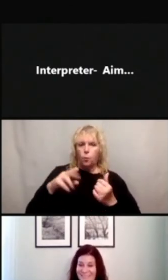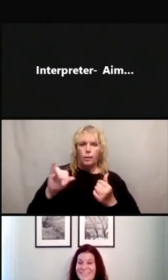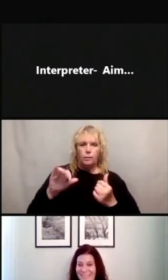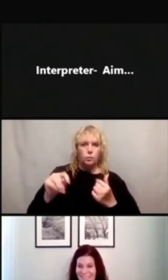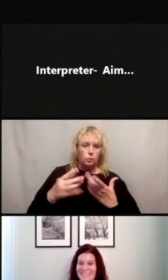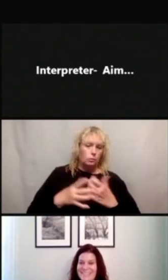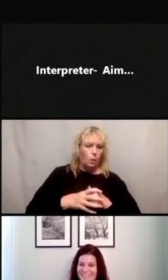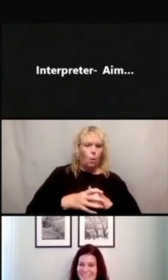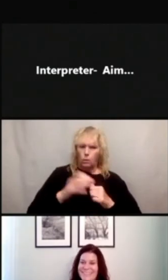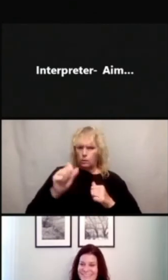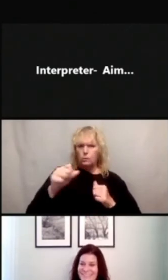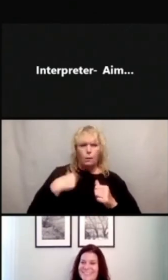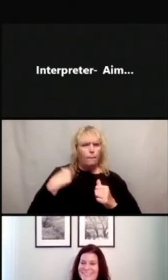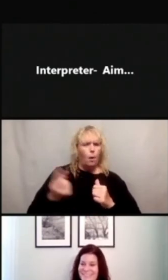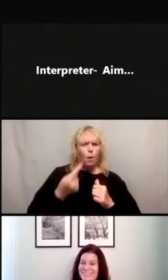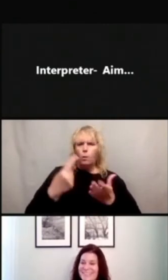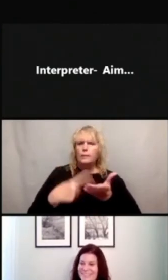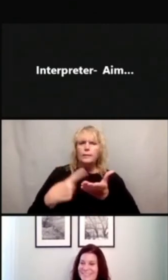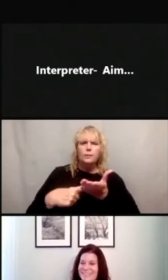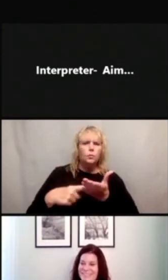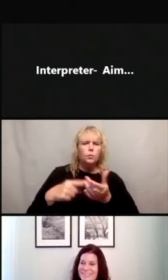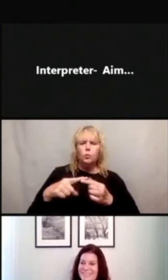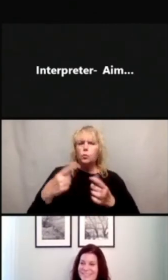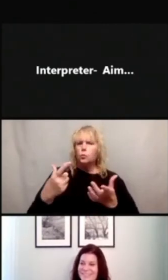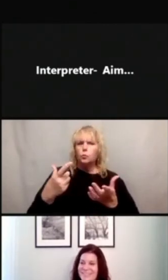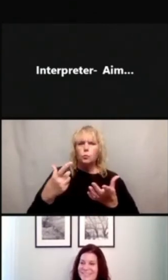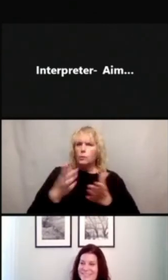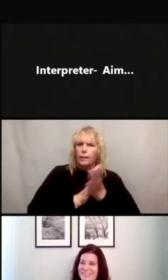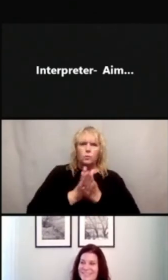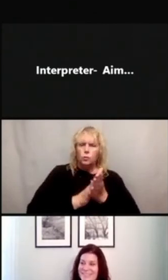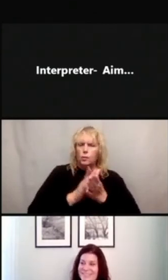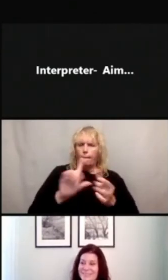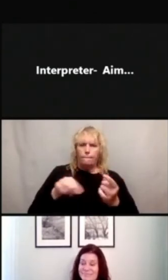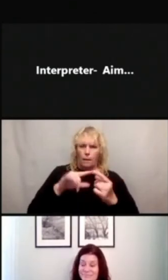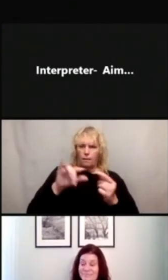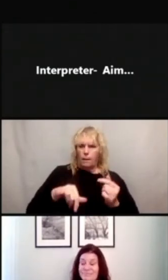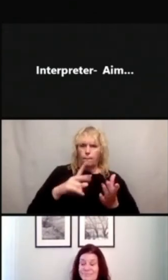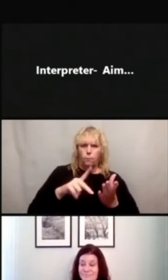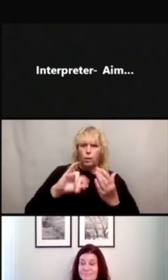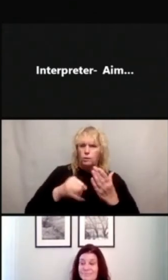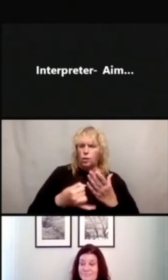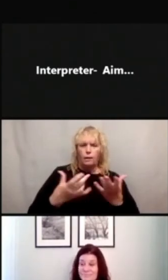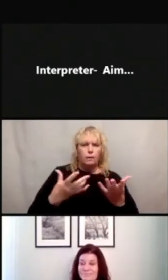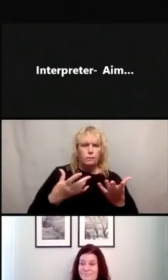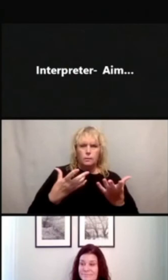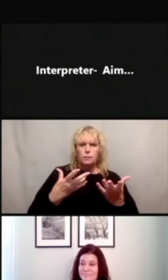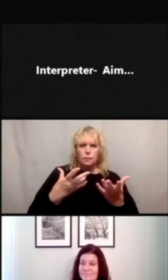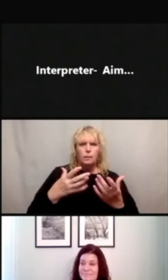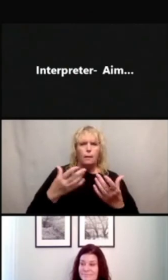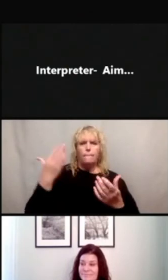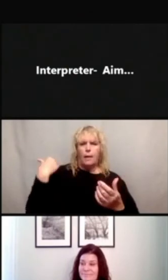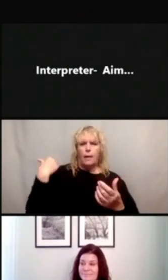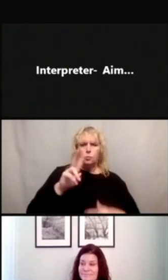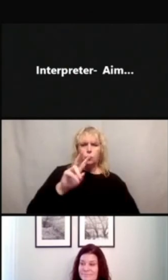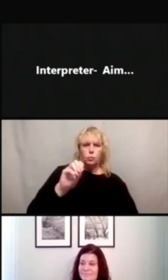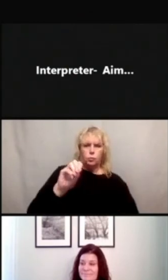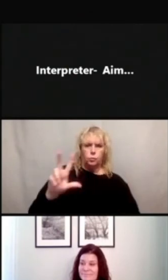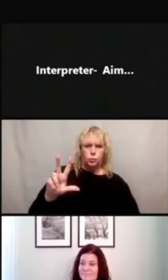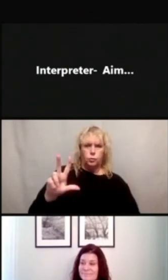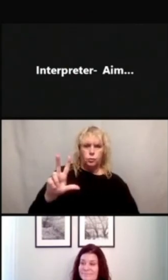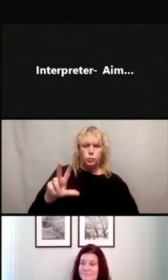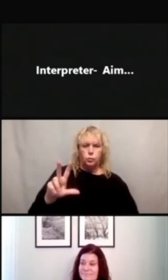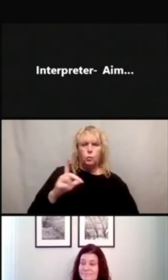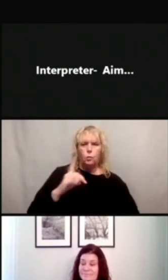interested in talking about a project, because this is a problem. It really is a significant problem. Back in 2003 was really the